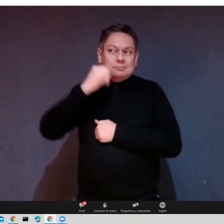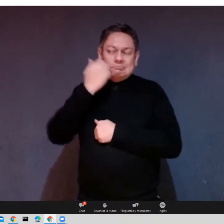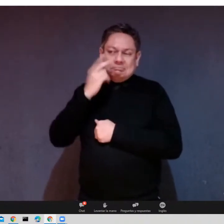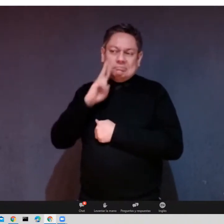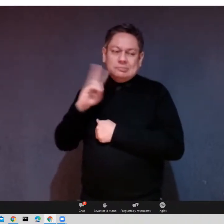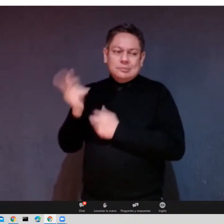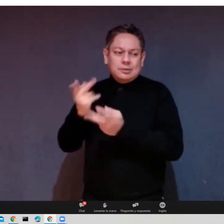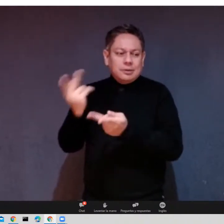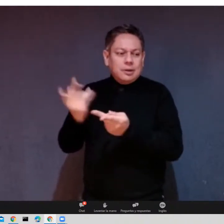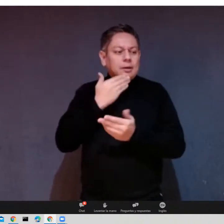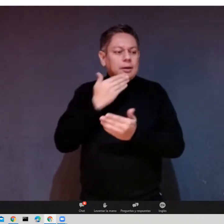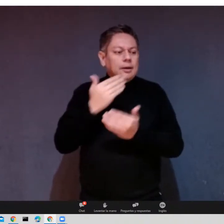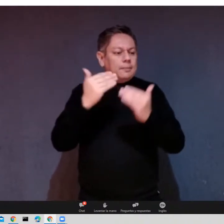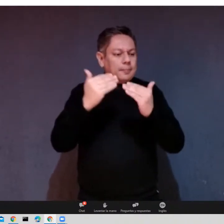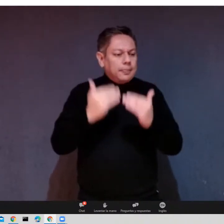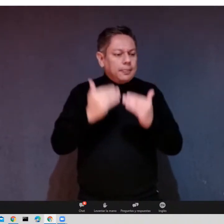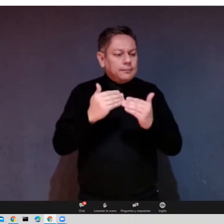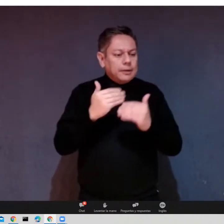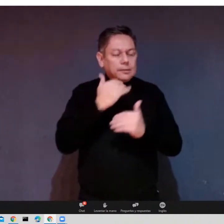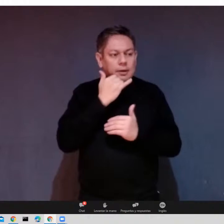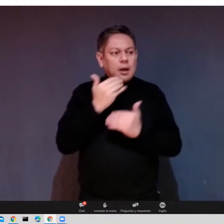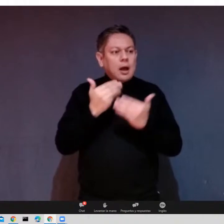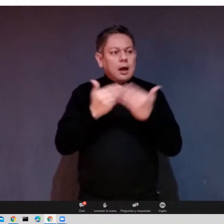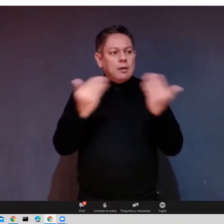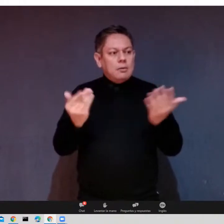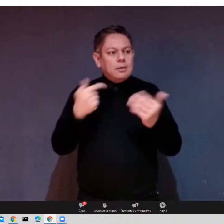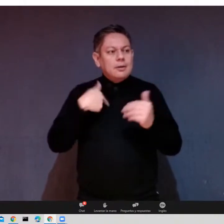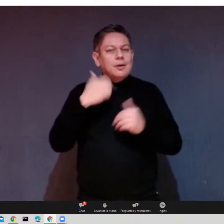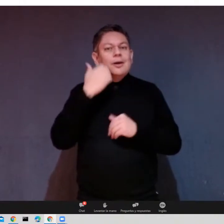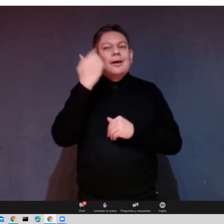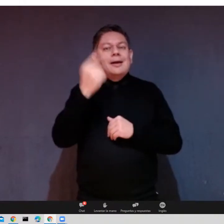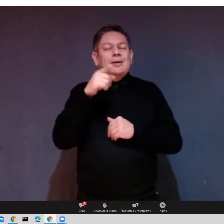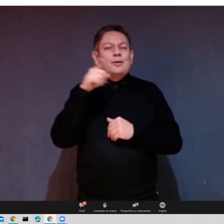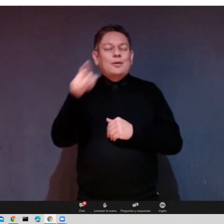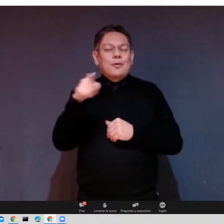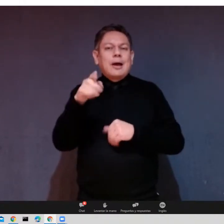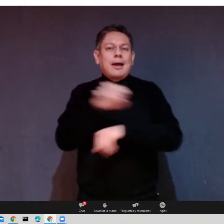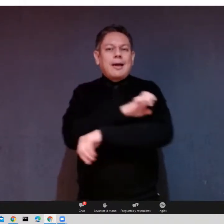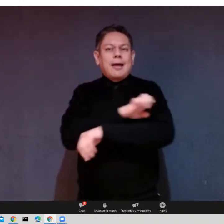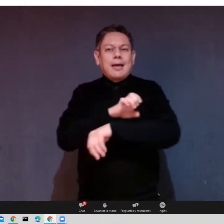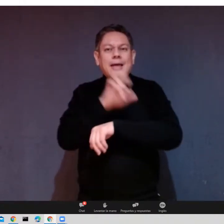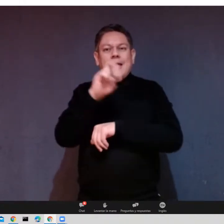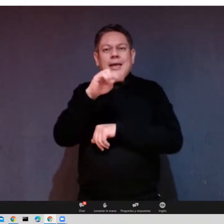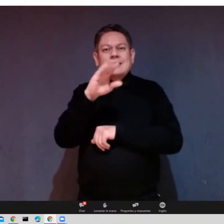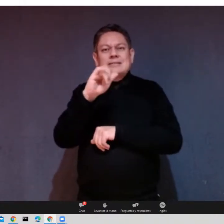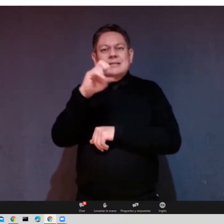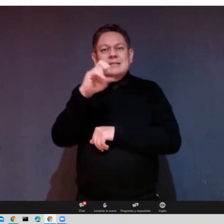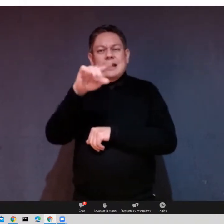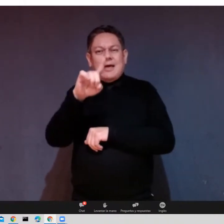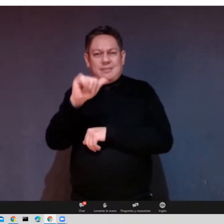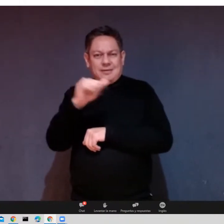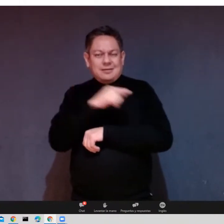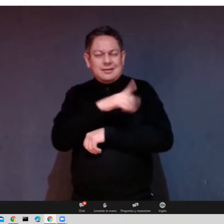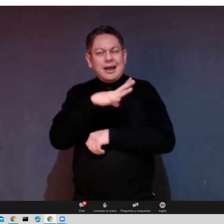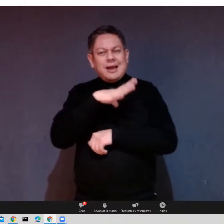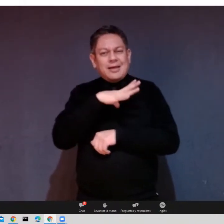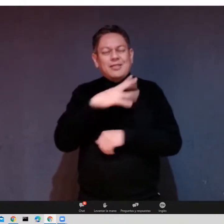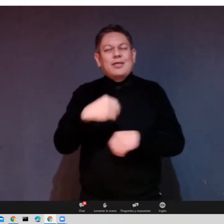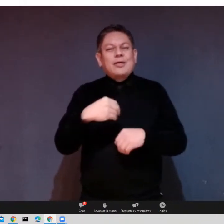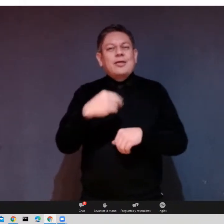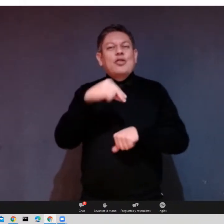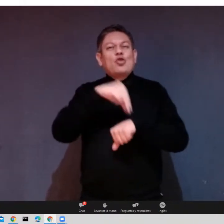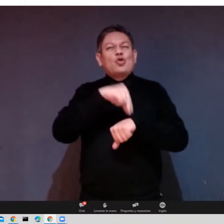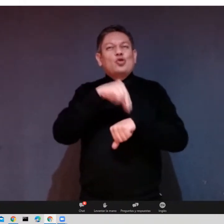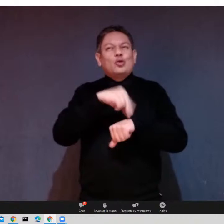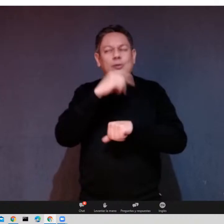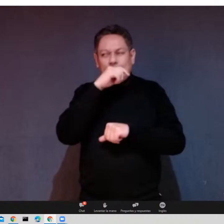their specific vision. But before that, I would like all of us to quickly travel to Ensenada to give